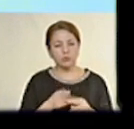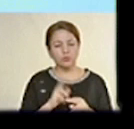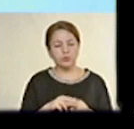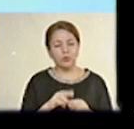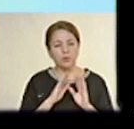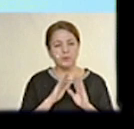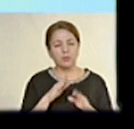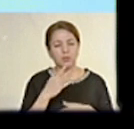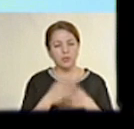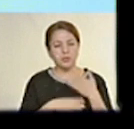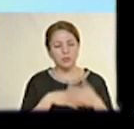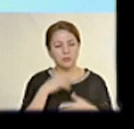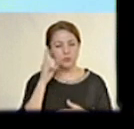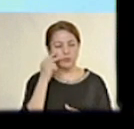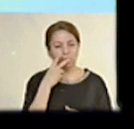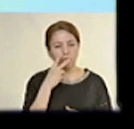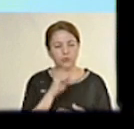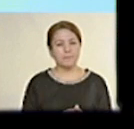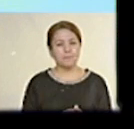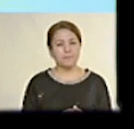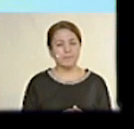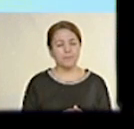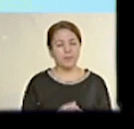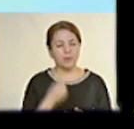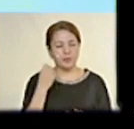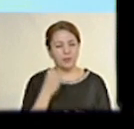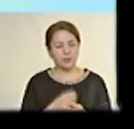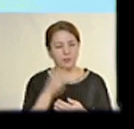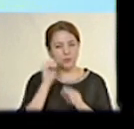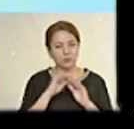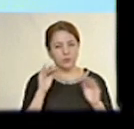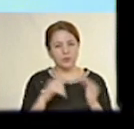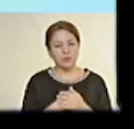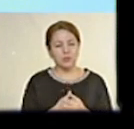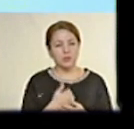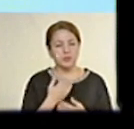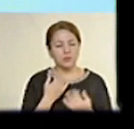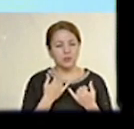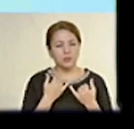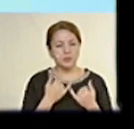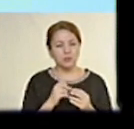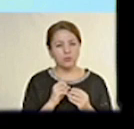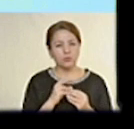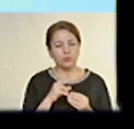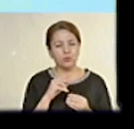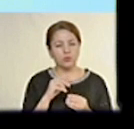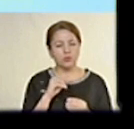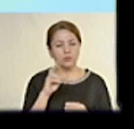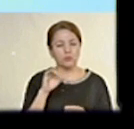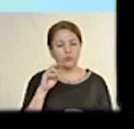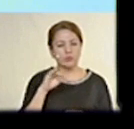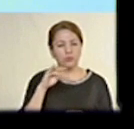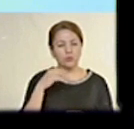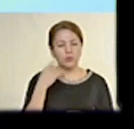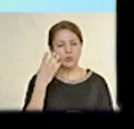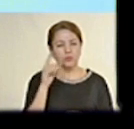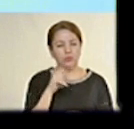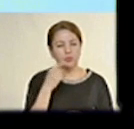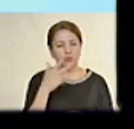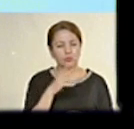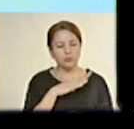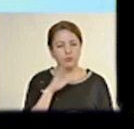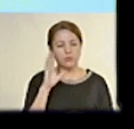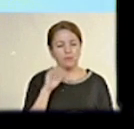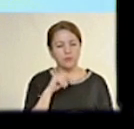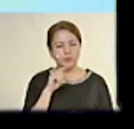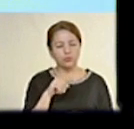faqat aralash son ko'rinishda yozib oldik. Aziz o'quvchilar, endi 12 butun 4 dan 3 hosil bo'lyapti. Natijada mana